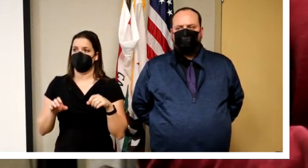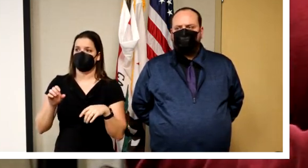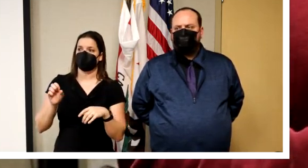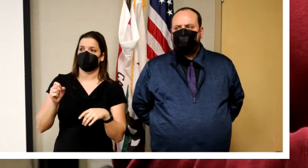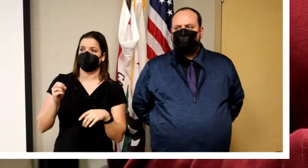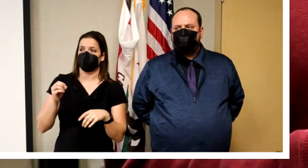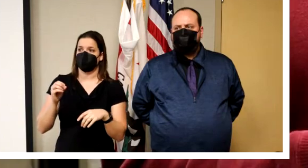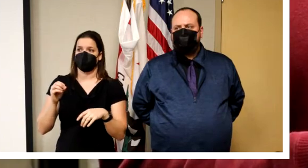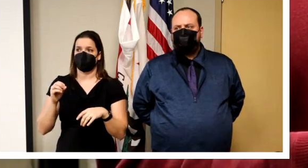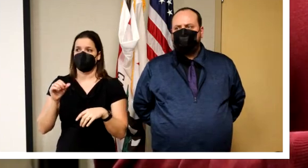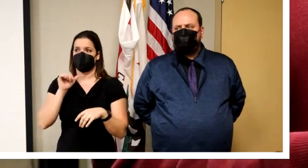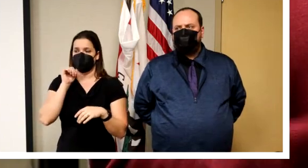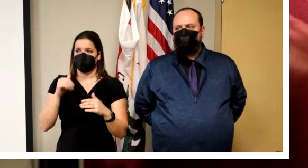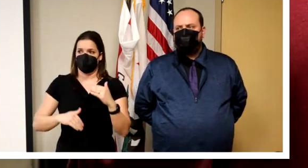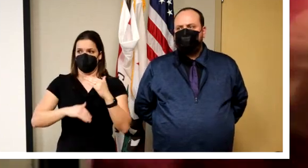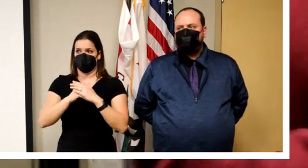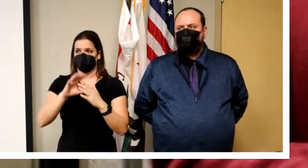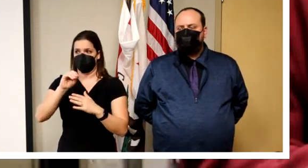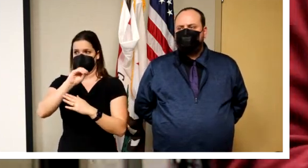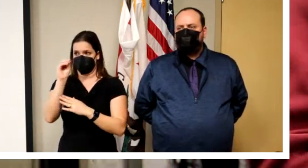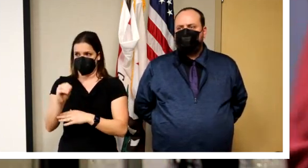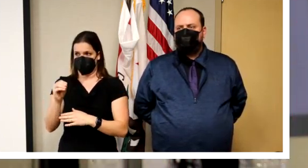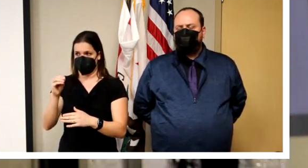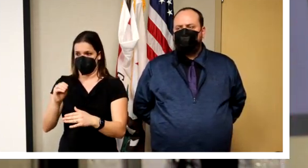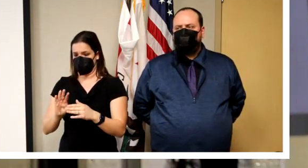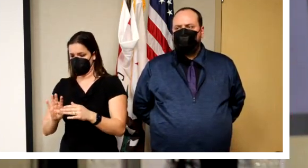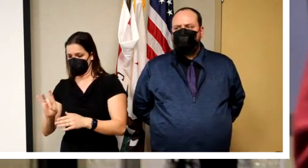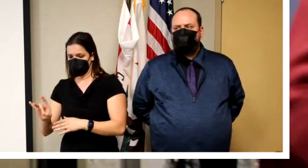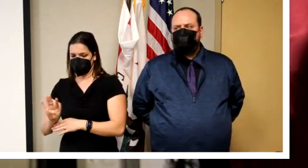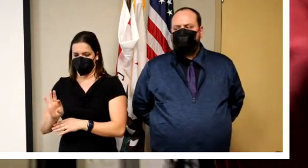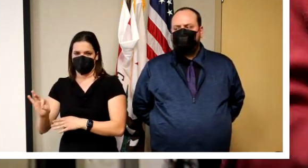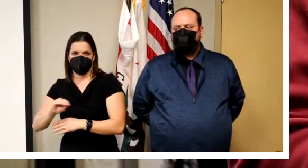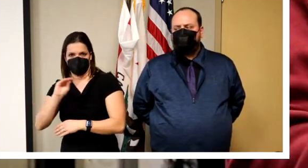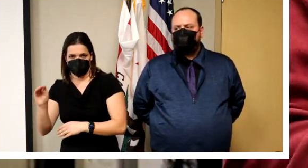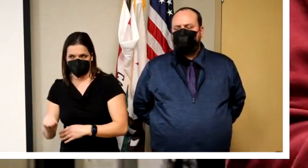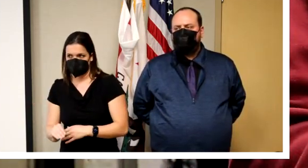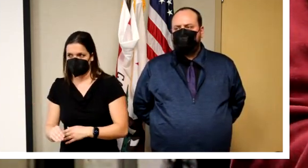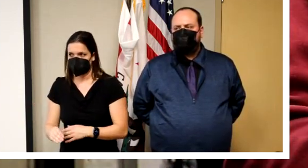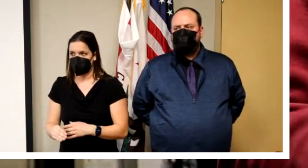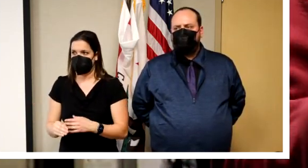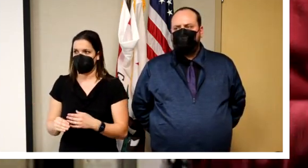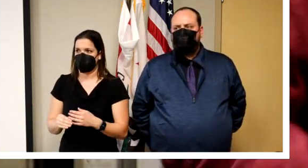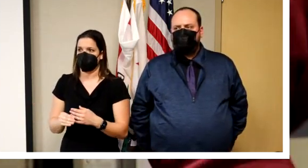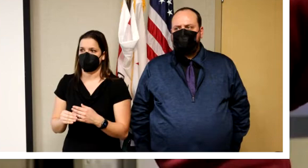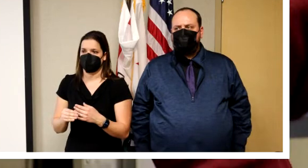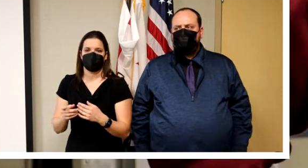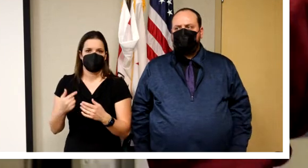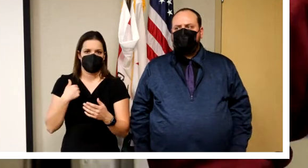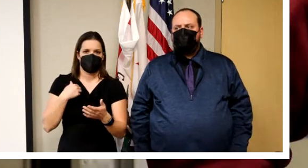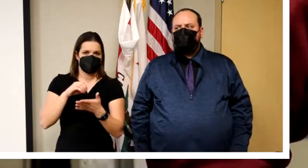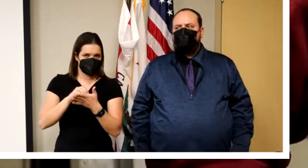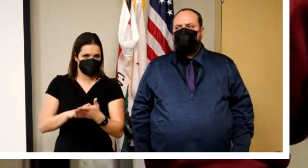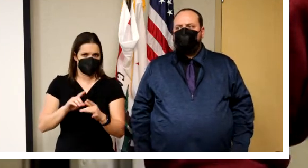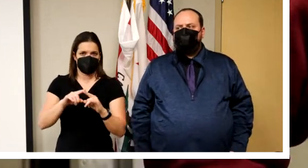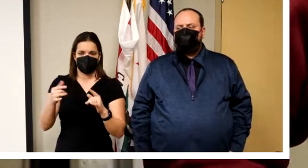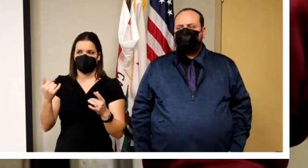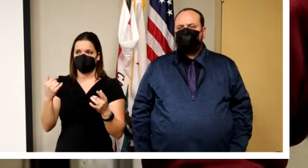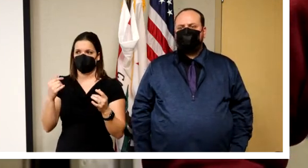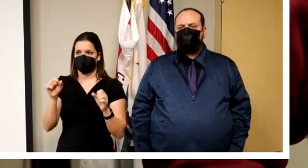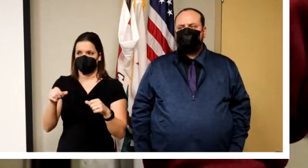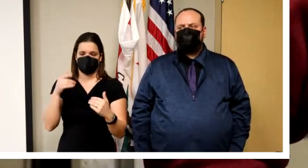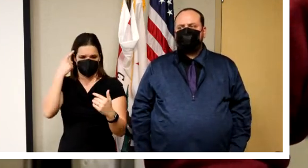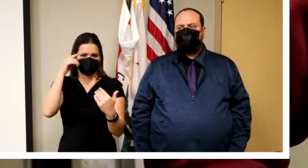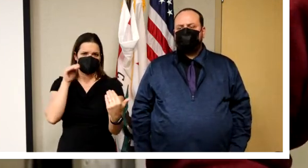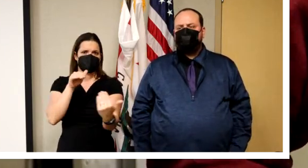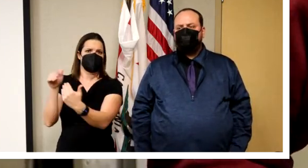one wouldn't reach 50%, Yeah. it would be 48, 49% is what I have, but it's completely